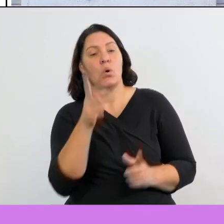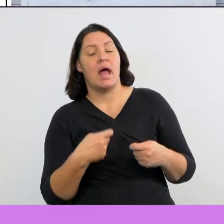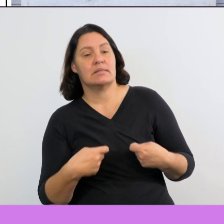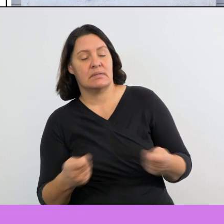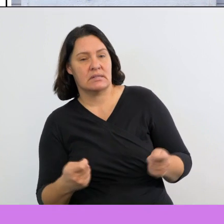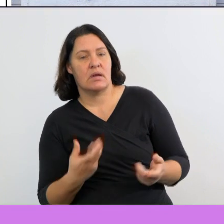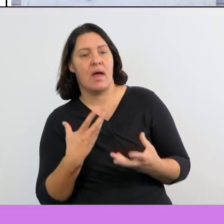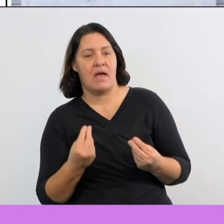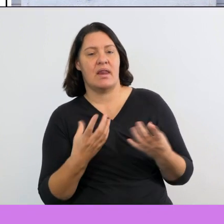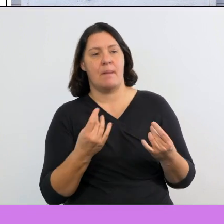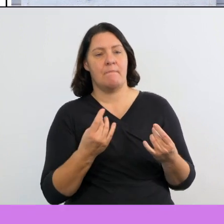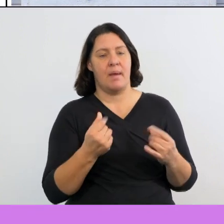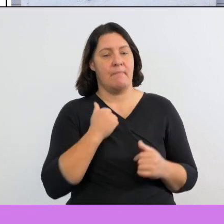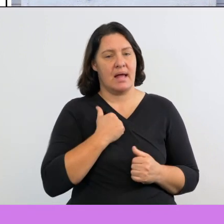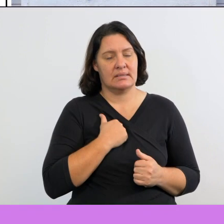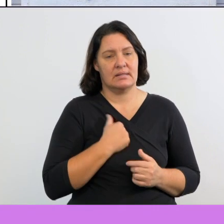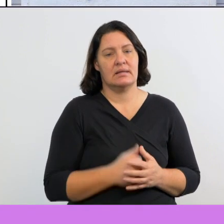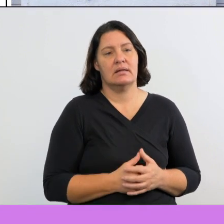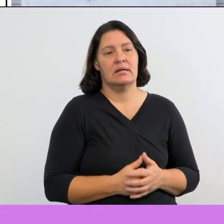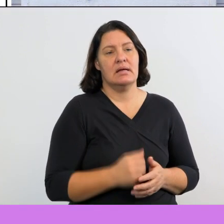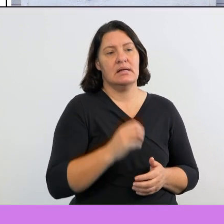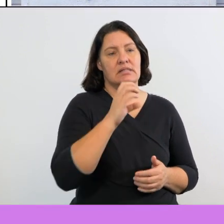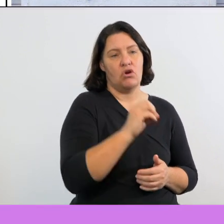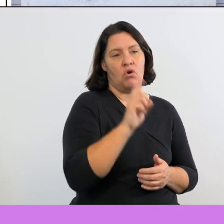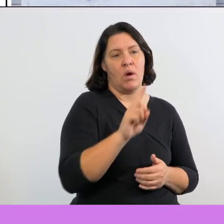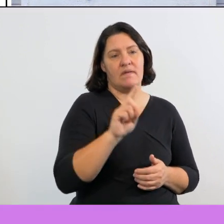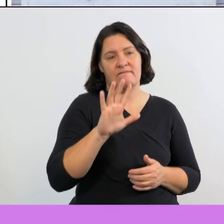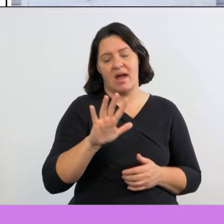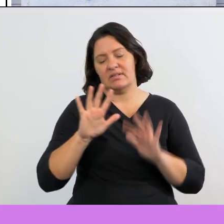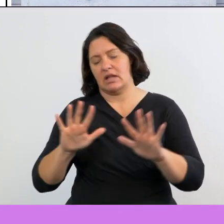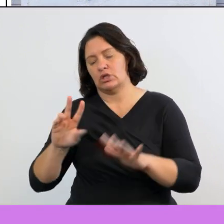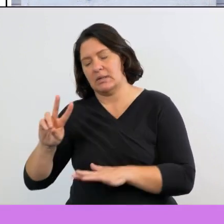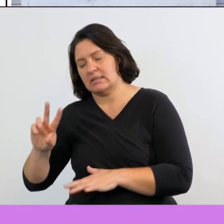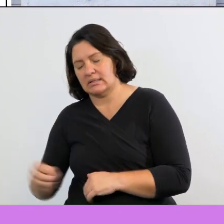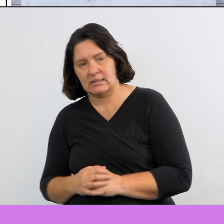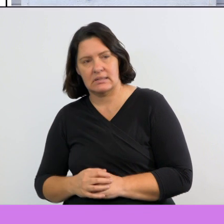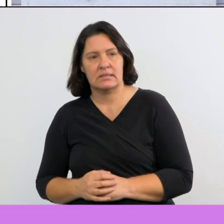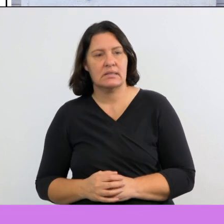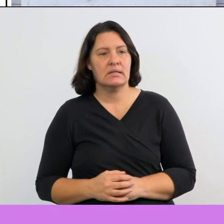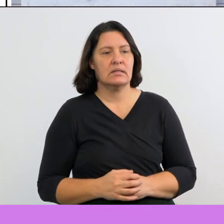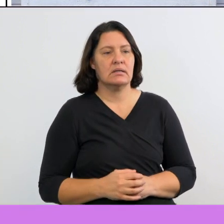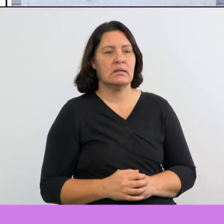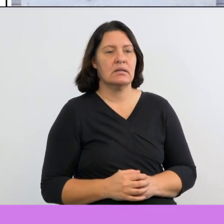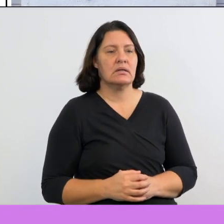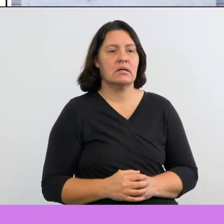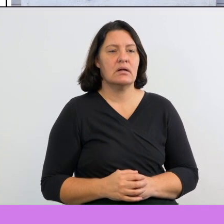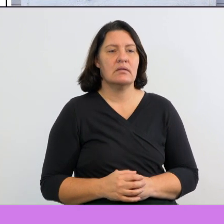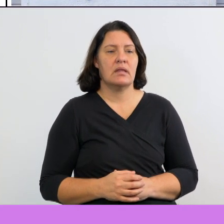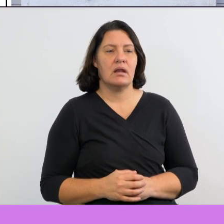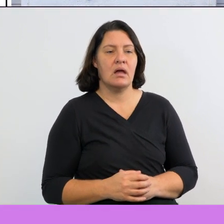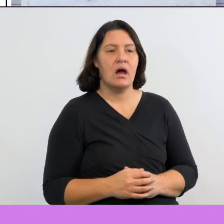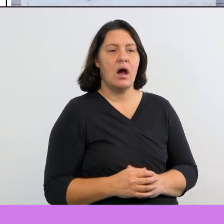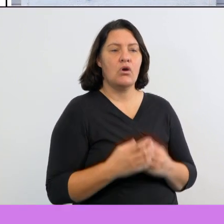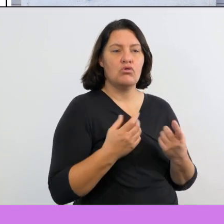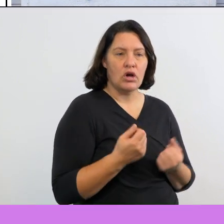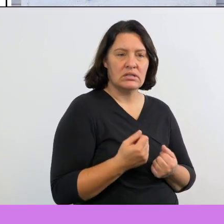at the expenses, I have number of bags, so 0, 1, 5, 10, 20. Then I'm looking at the cost in Rand. Then